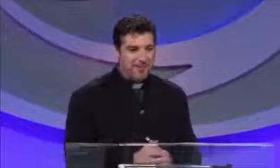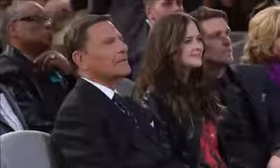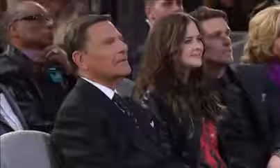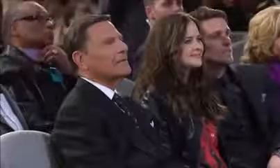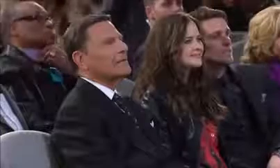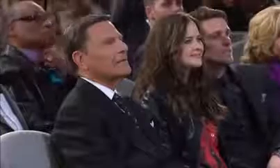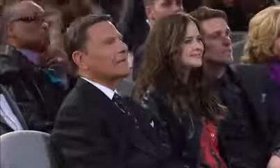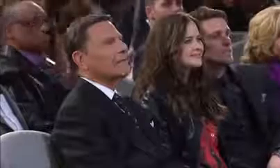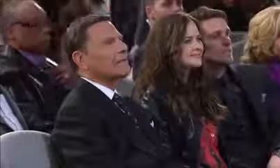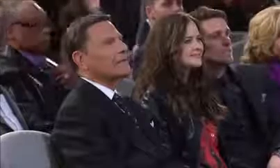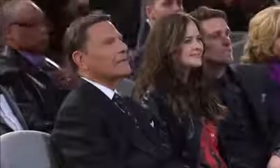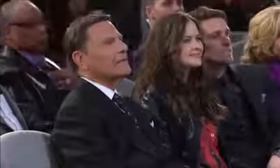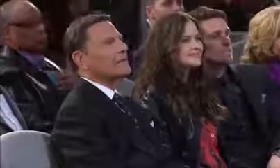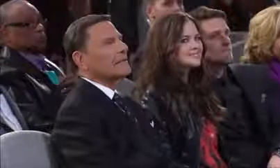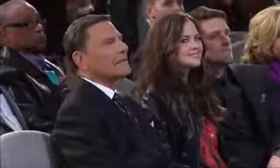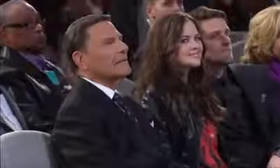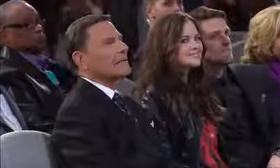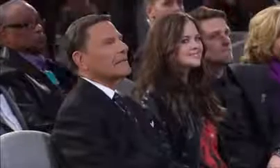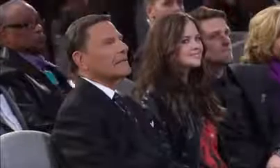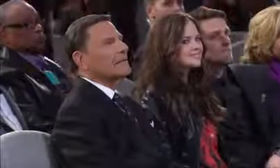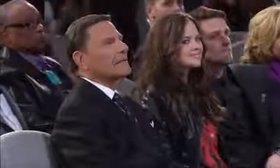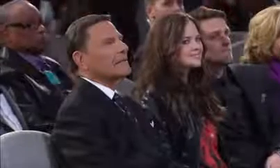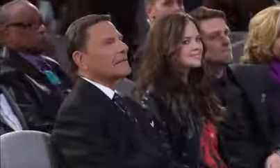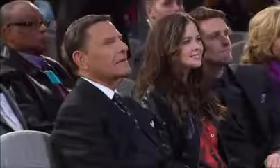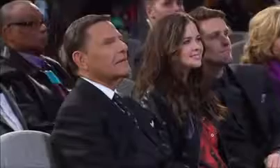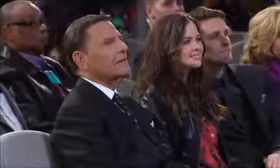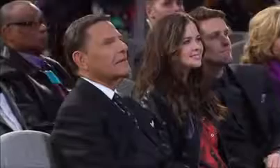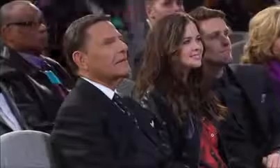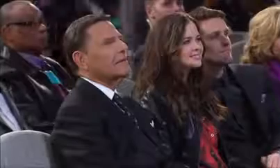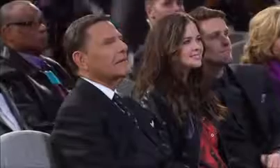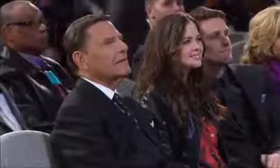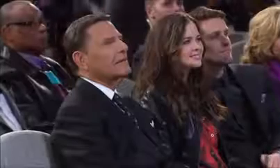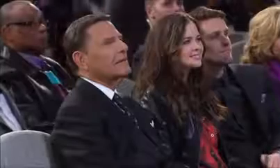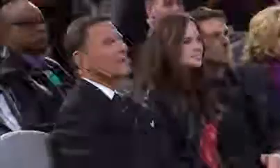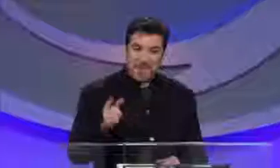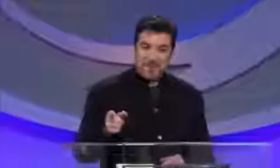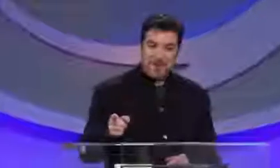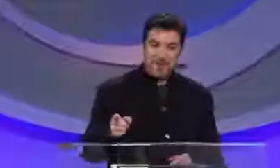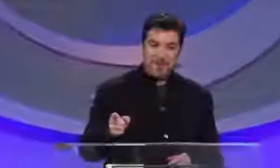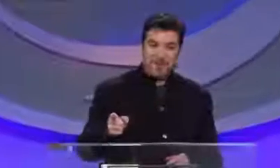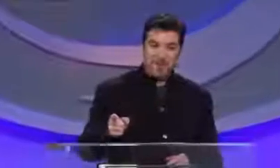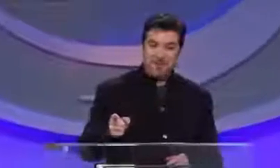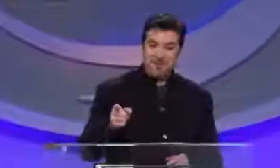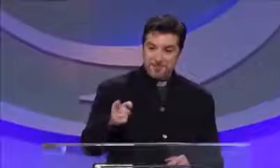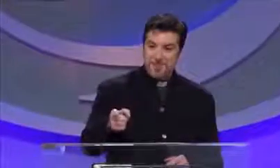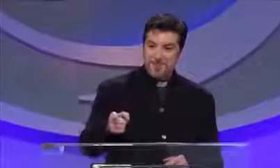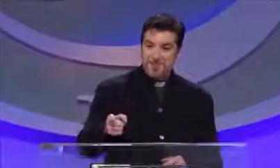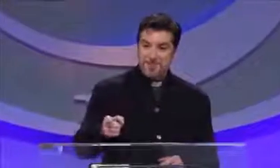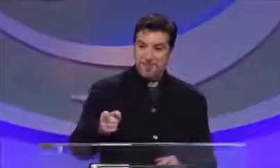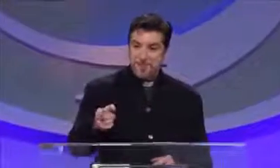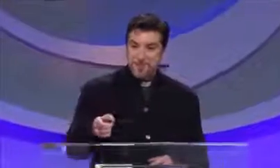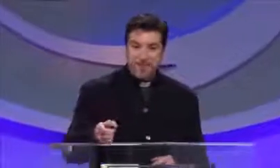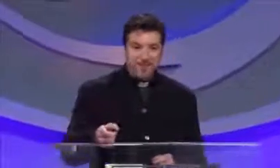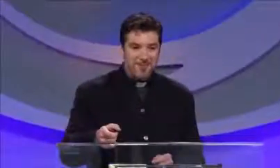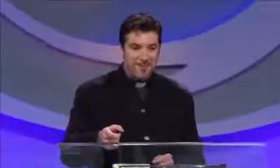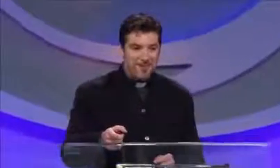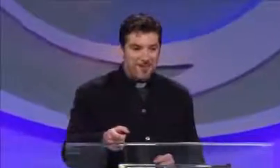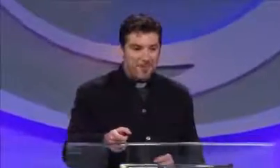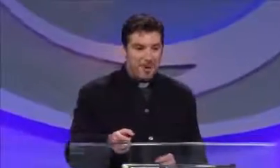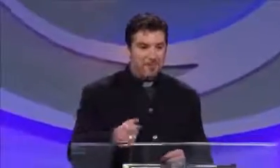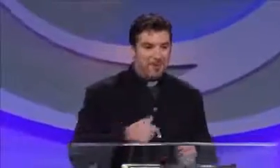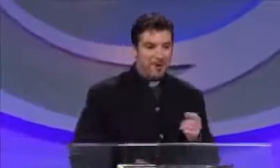Copeland, he used to be our encourager every morning to go out and preach the gospel. And that's how I came across the message, the word of